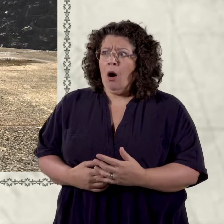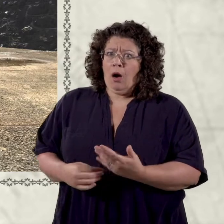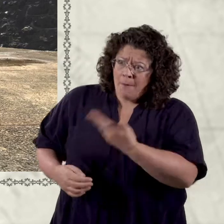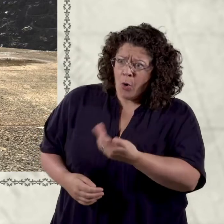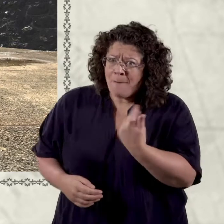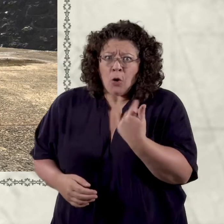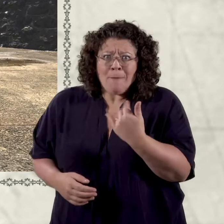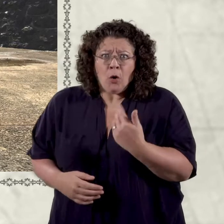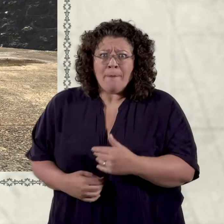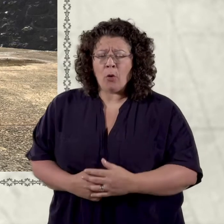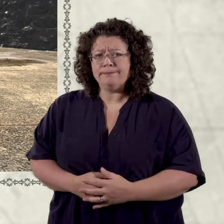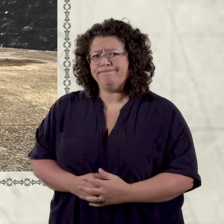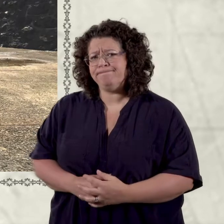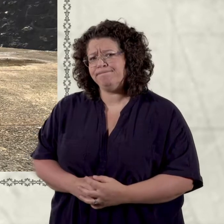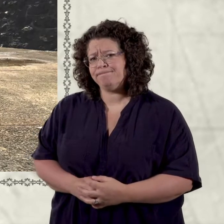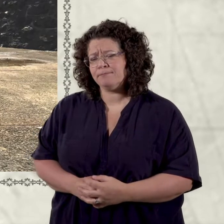on, Morgan.